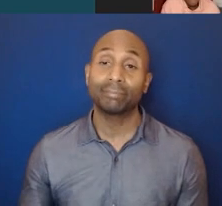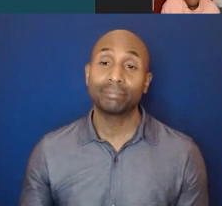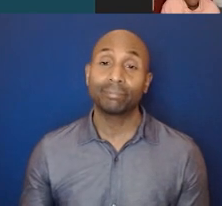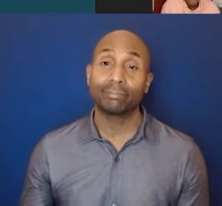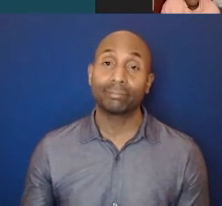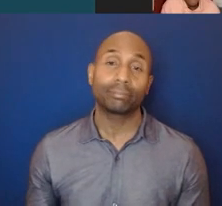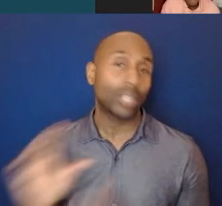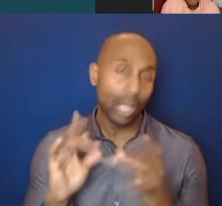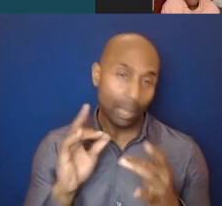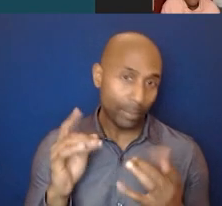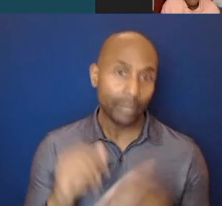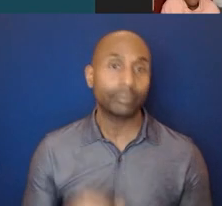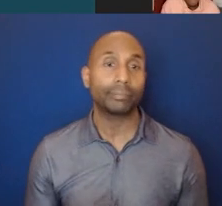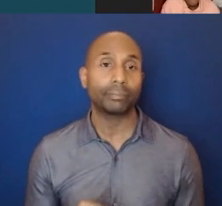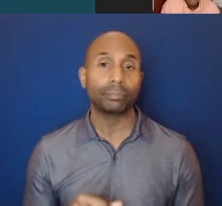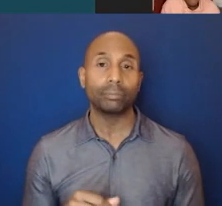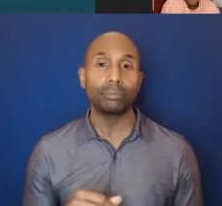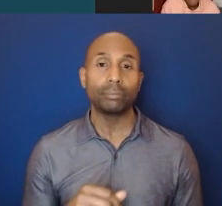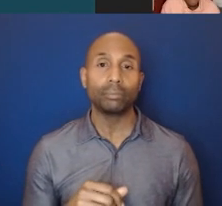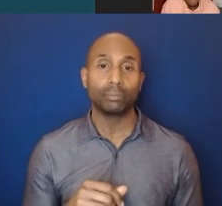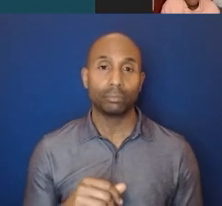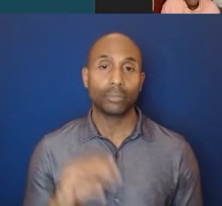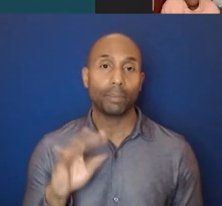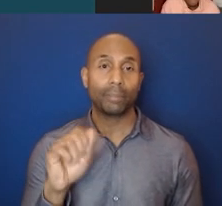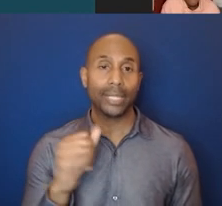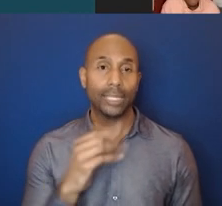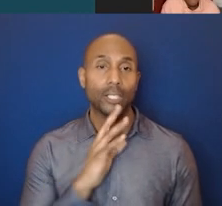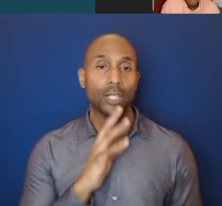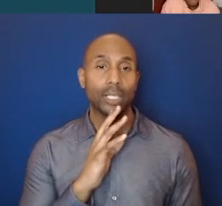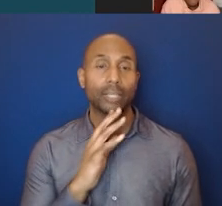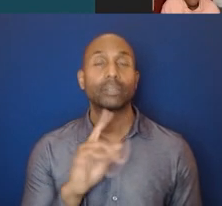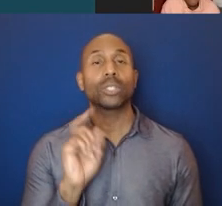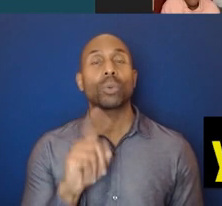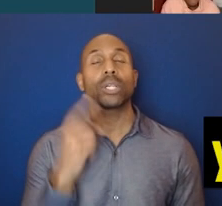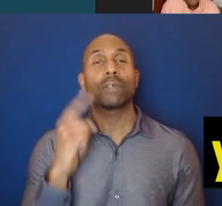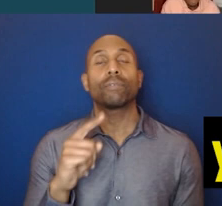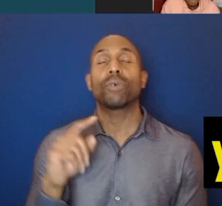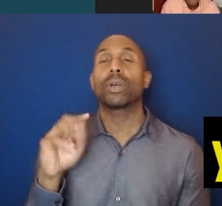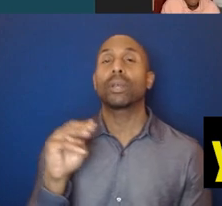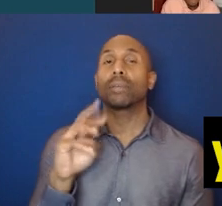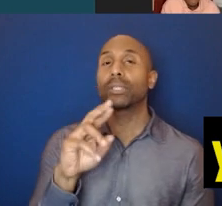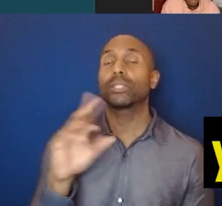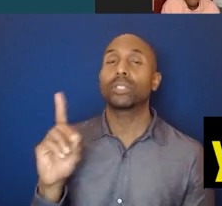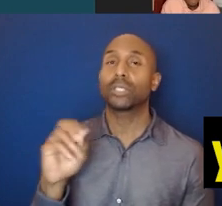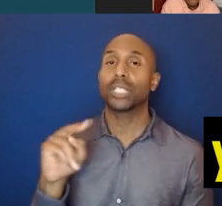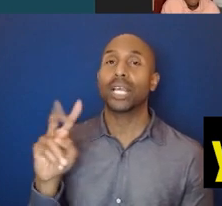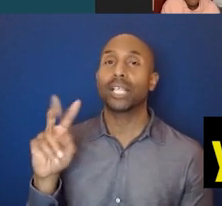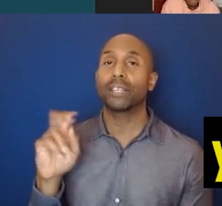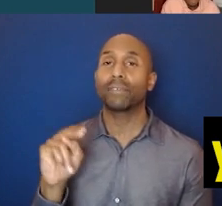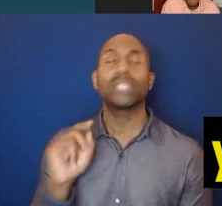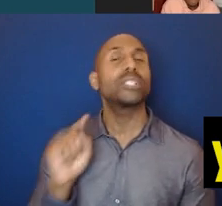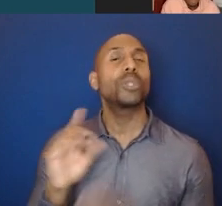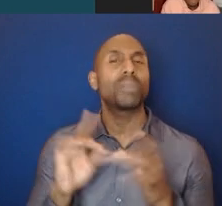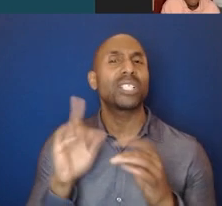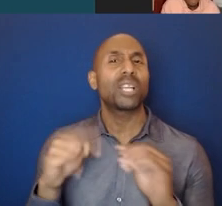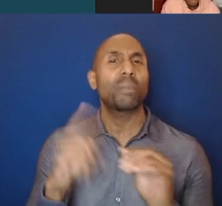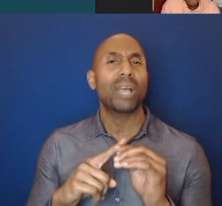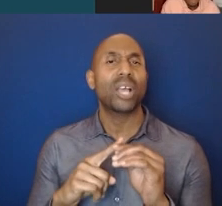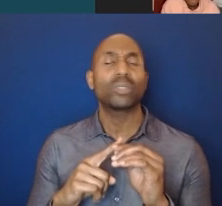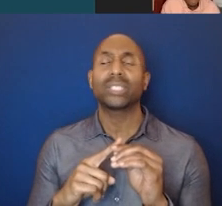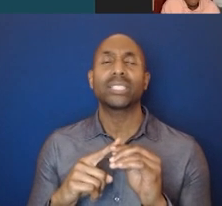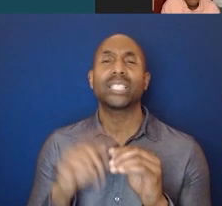I have a question for Mr. Thomas Donovan, because you mentioned like the inequitable home situation.